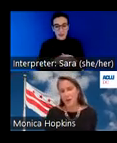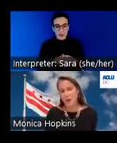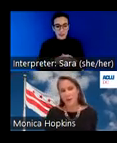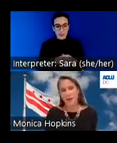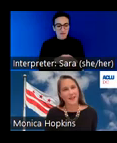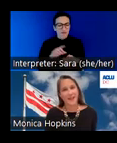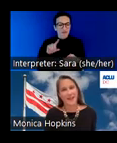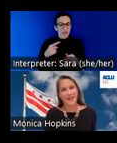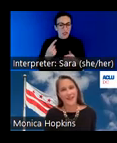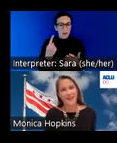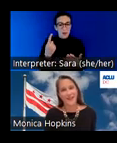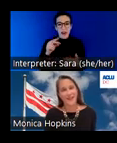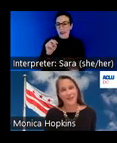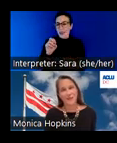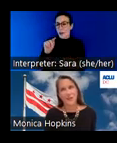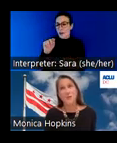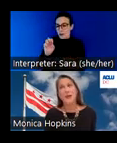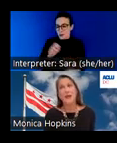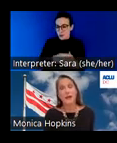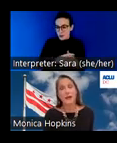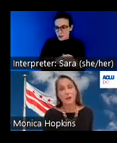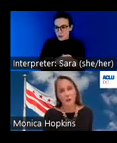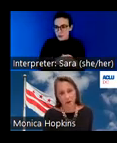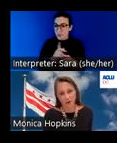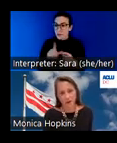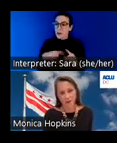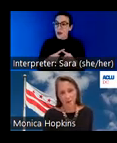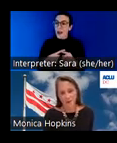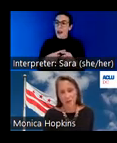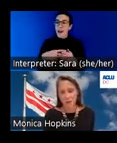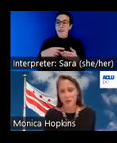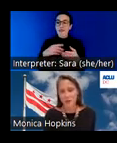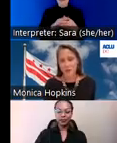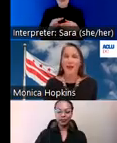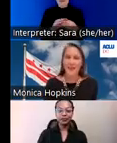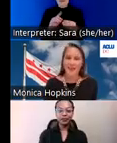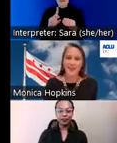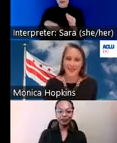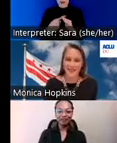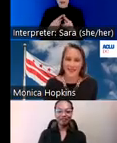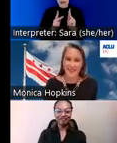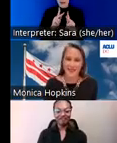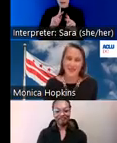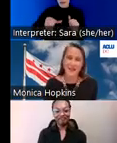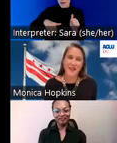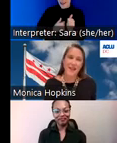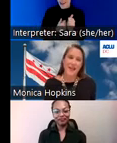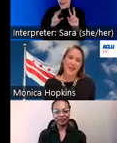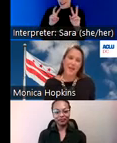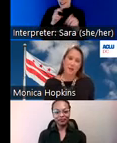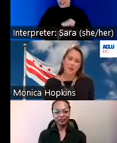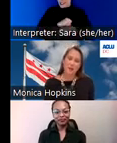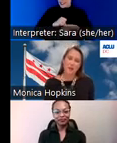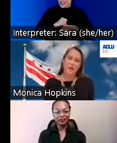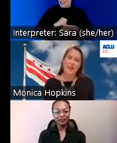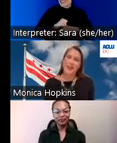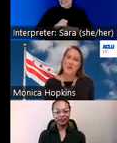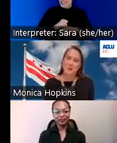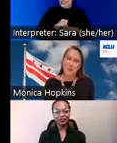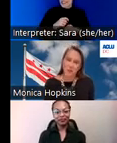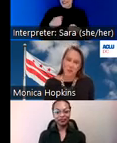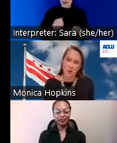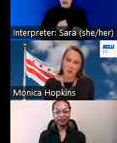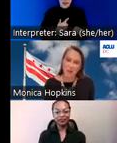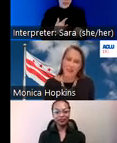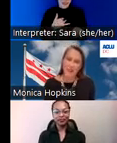Just one note, when speaking about the people behind the scenes, we felt like